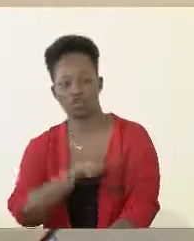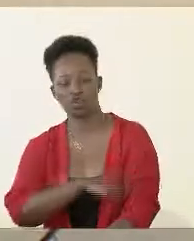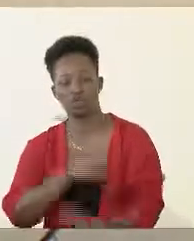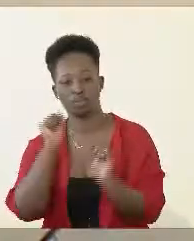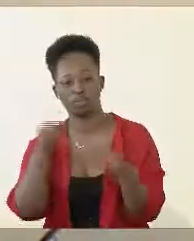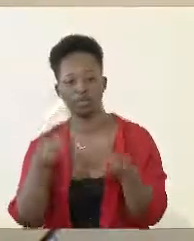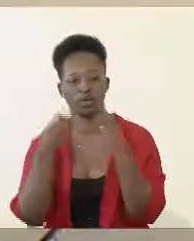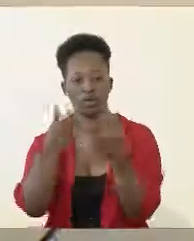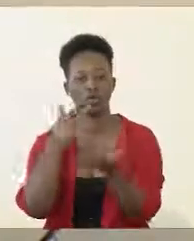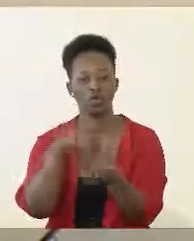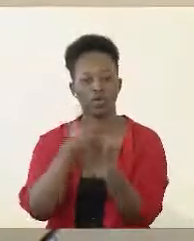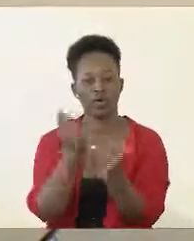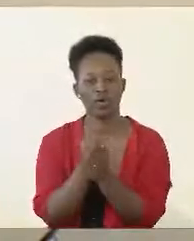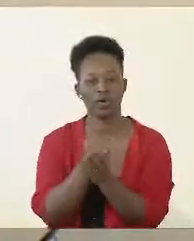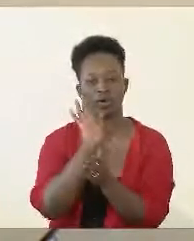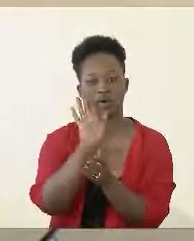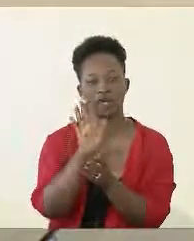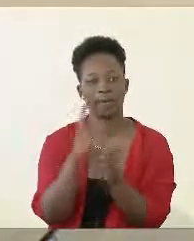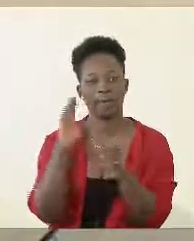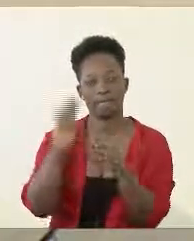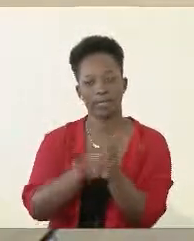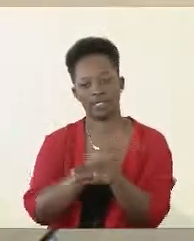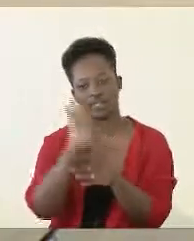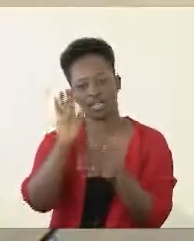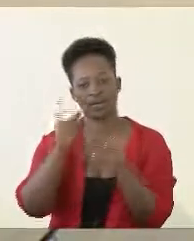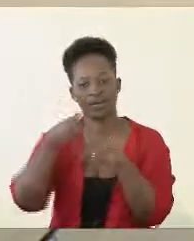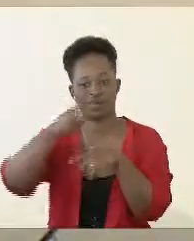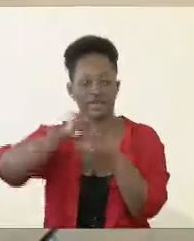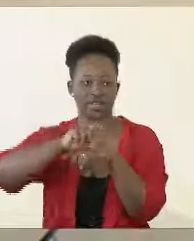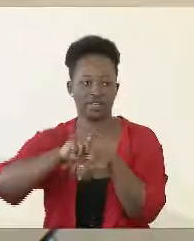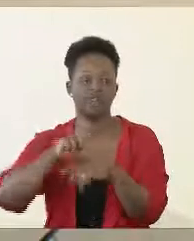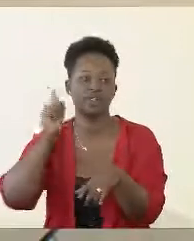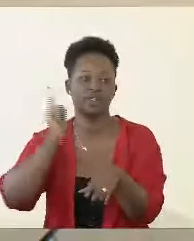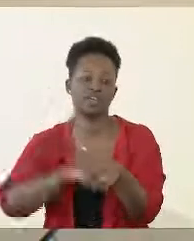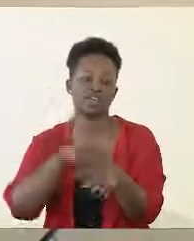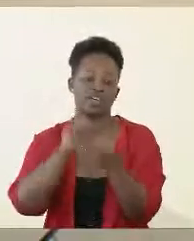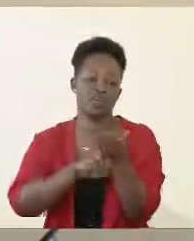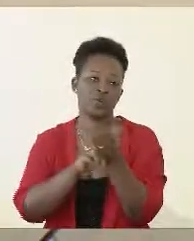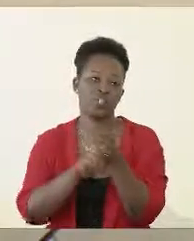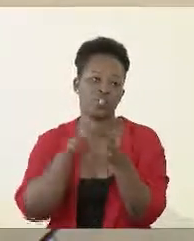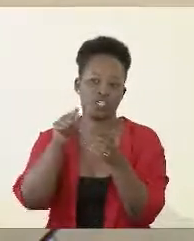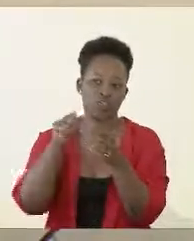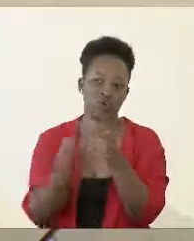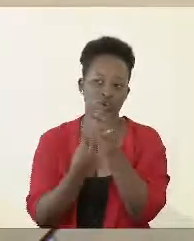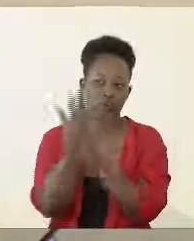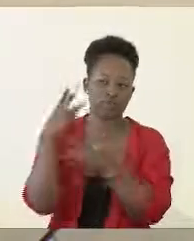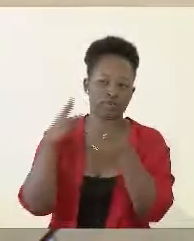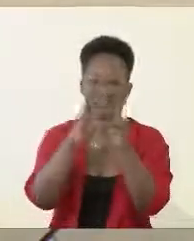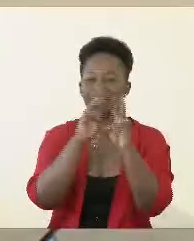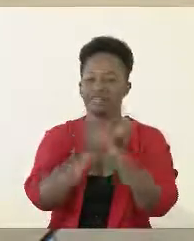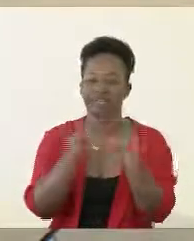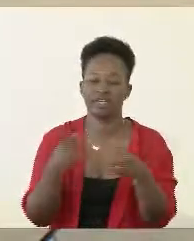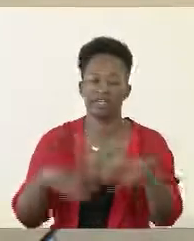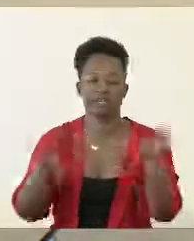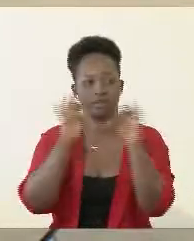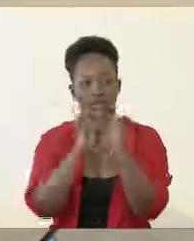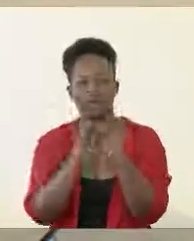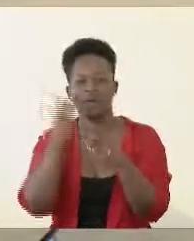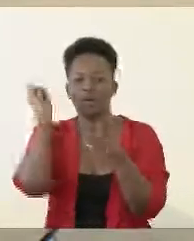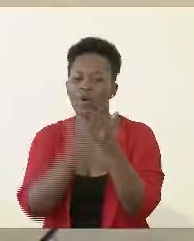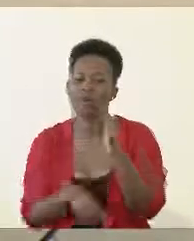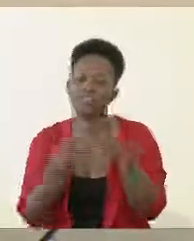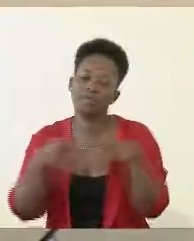Then you can also talk about that when you apply them and your business grows and expands, it